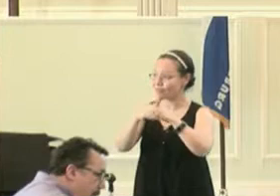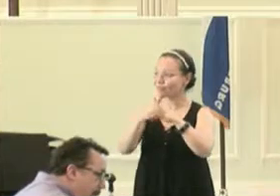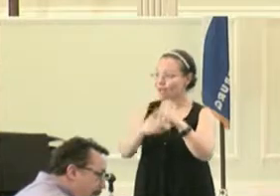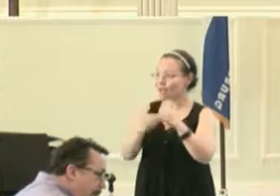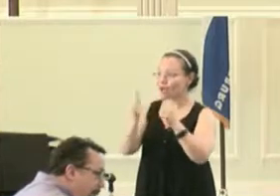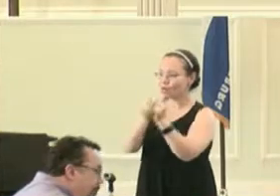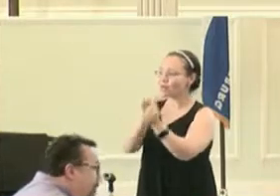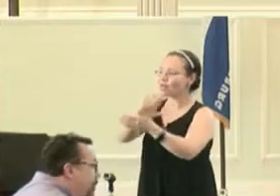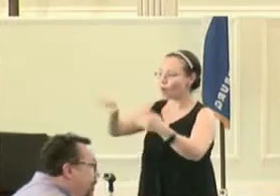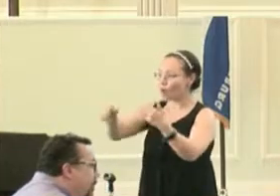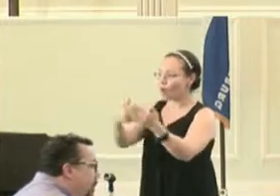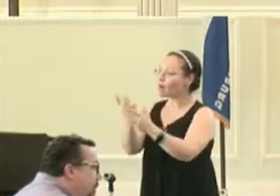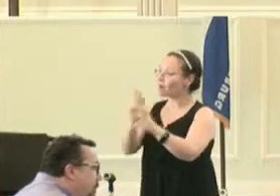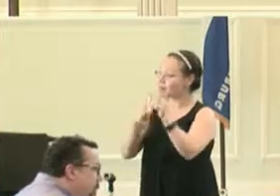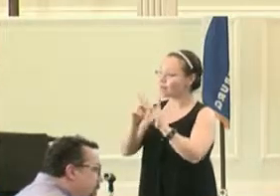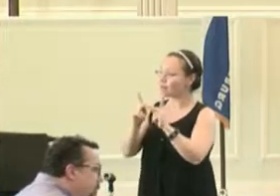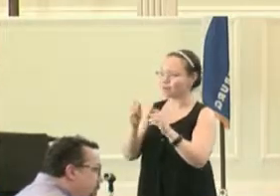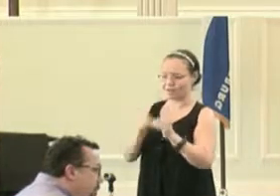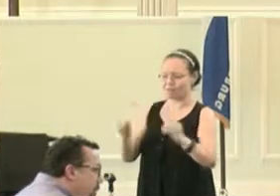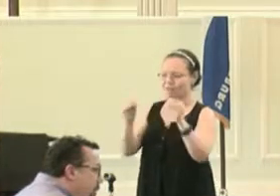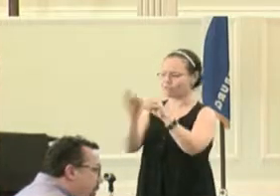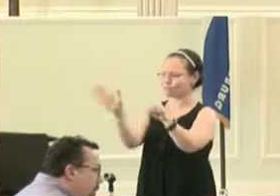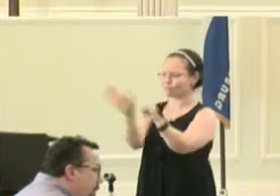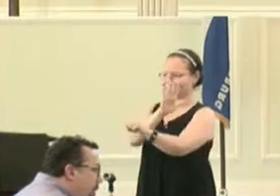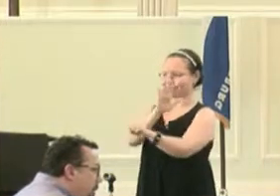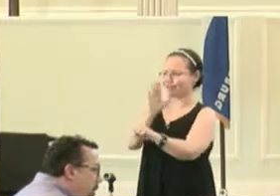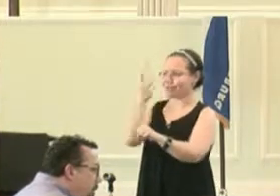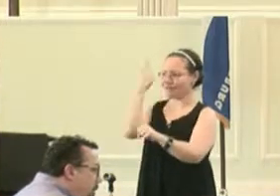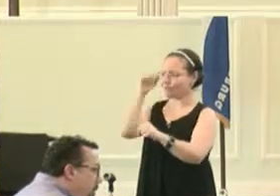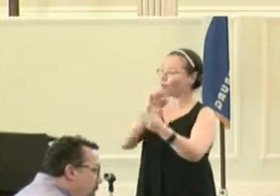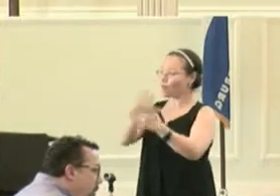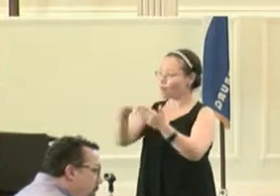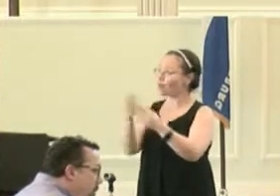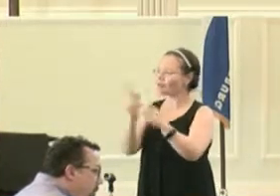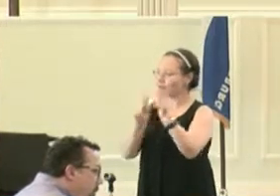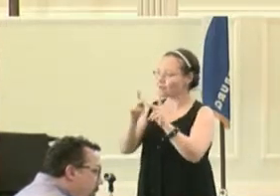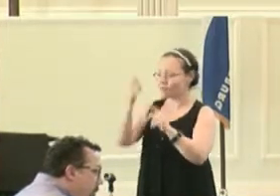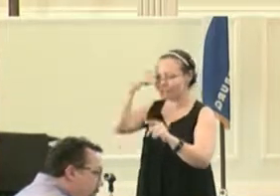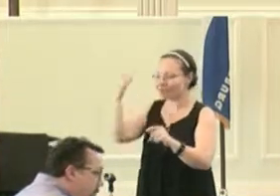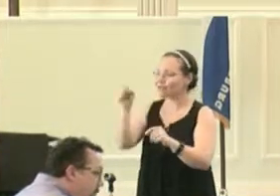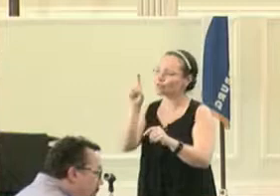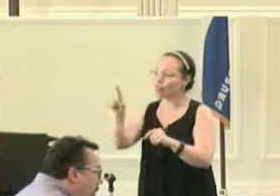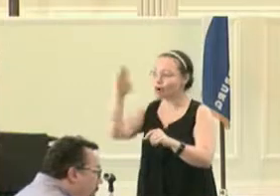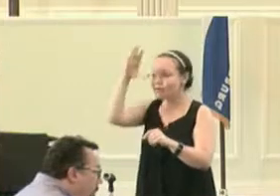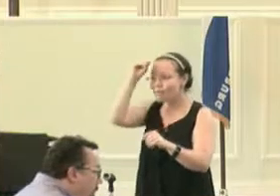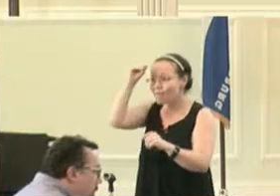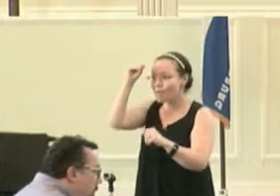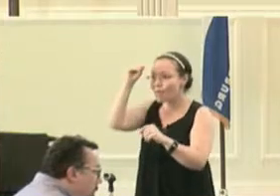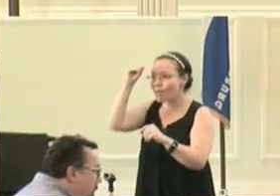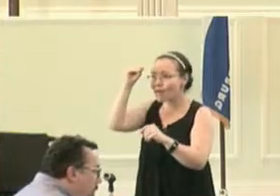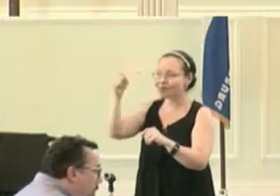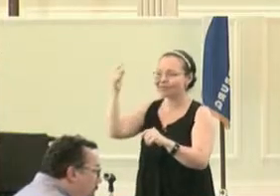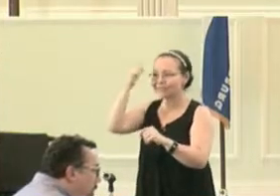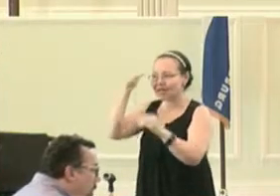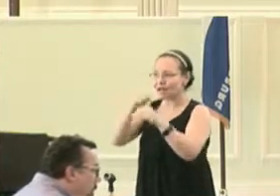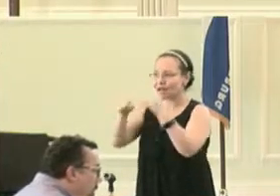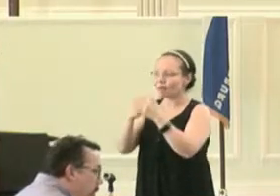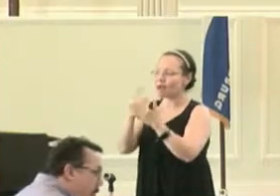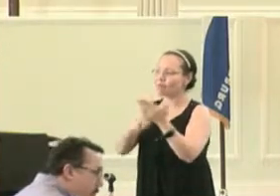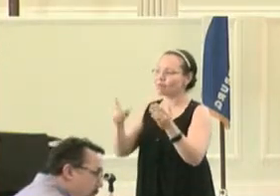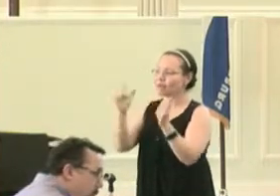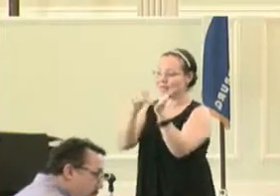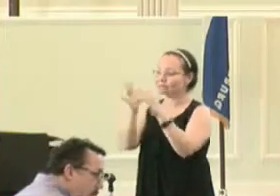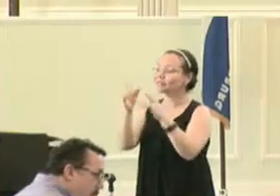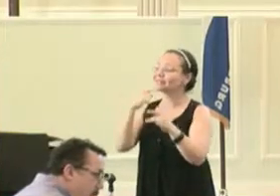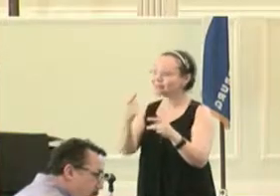they had more than enough to eat. Because that one little boy remembered what Jesus was saying, that